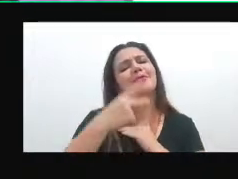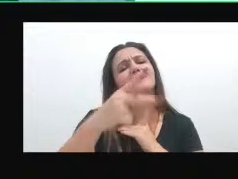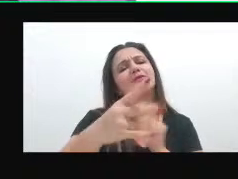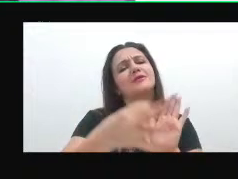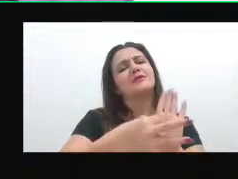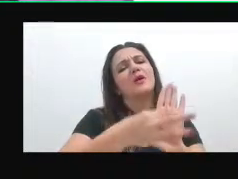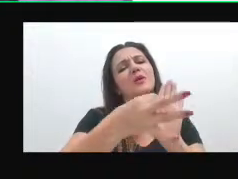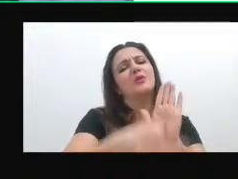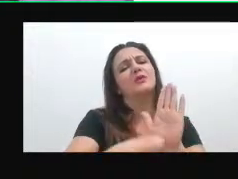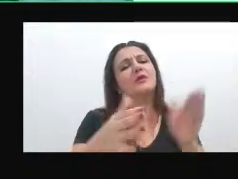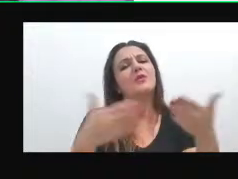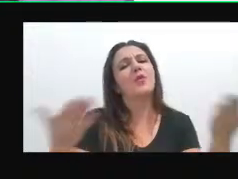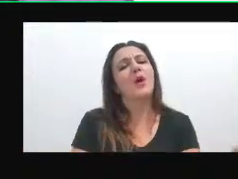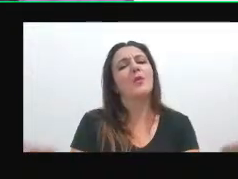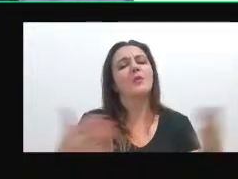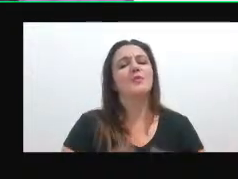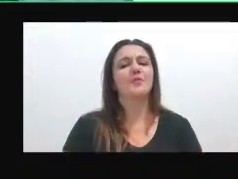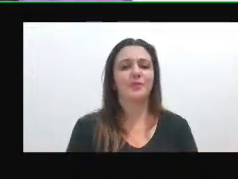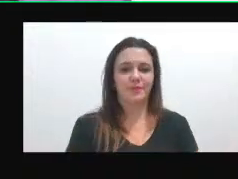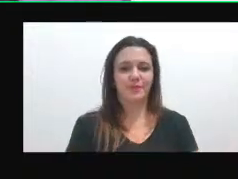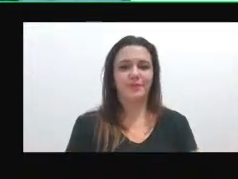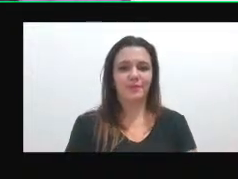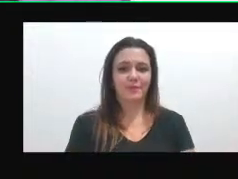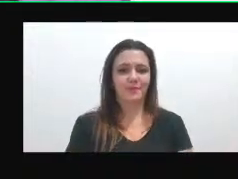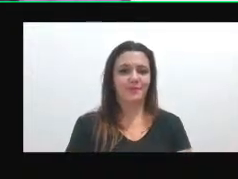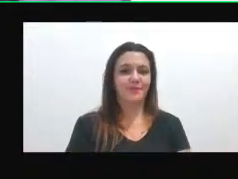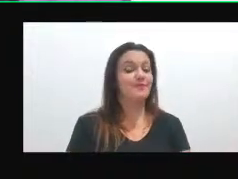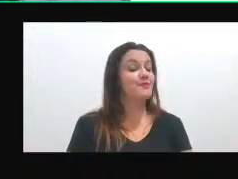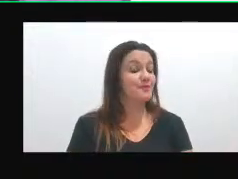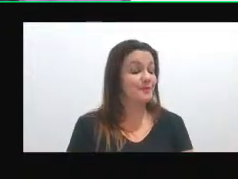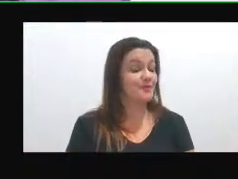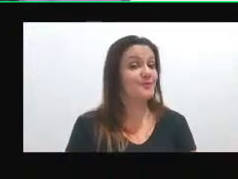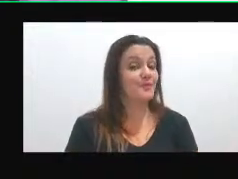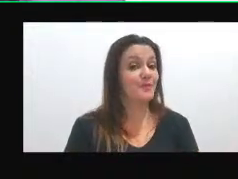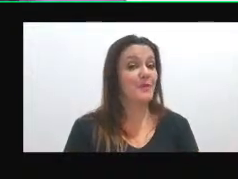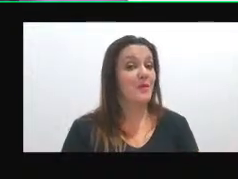Yes, it's an interesting question. It's one that